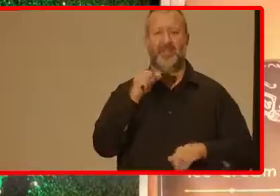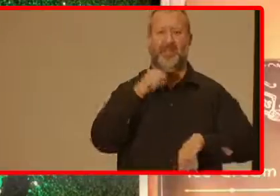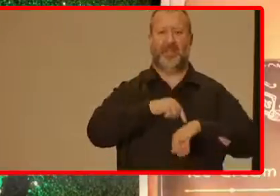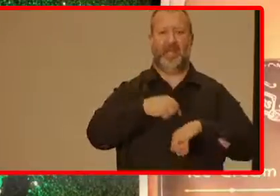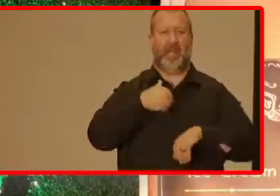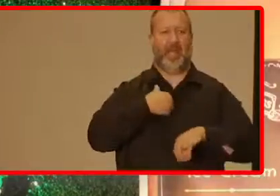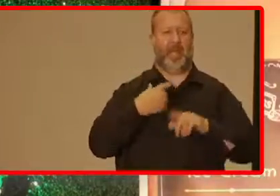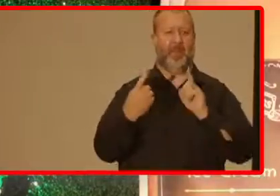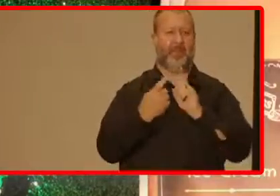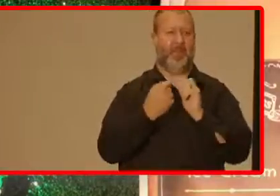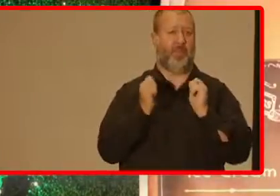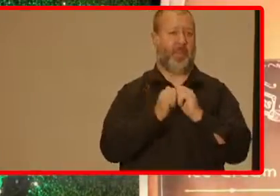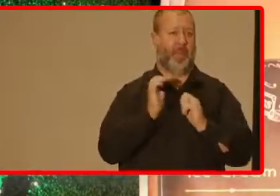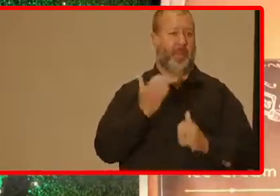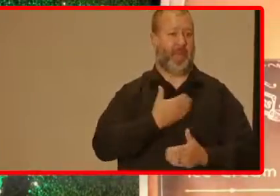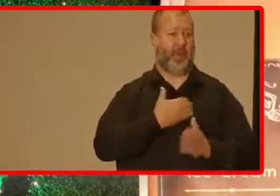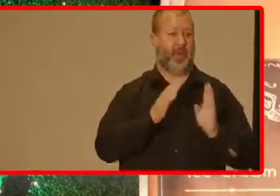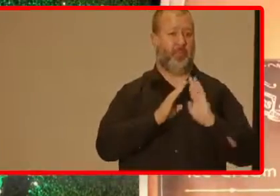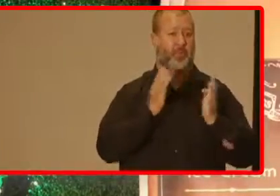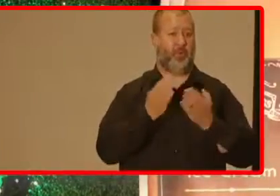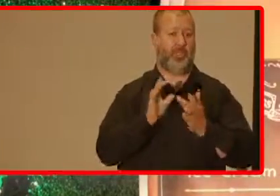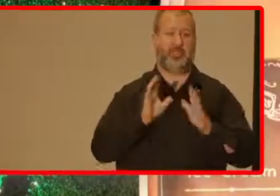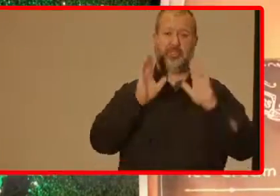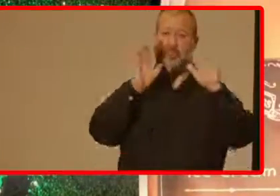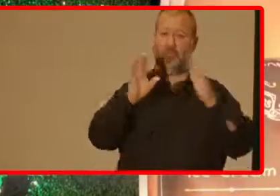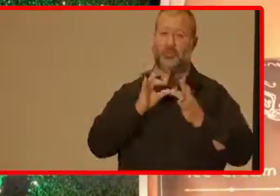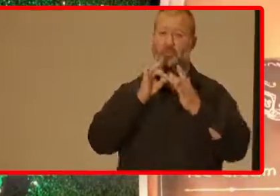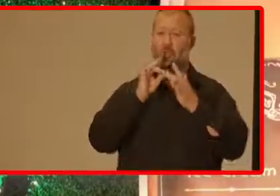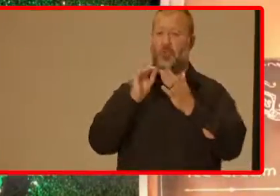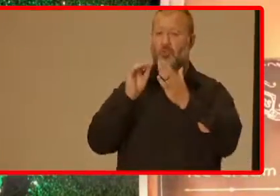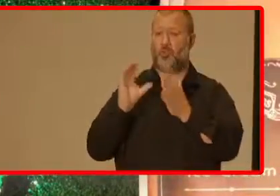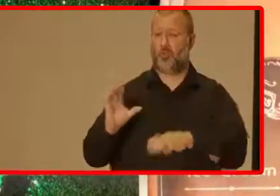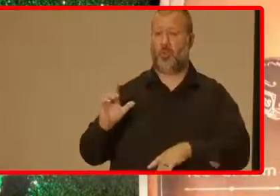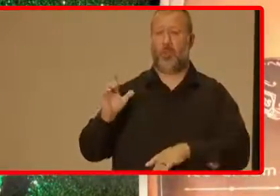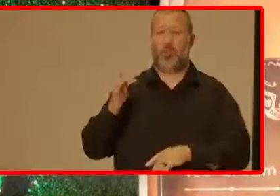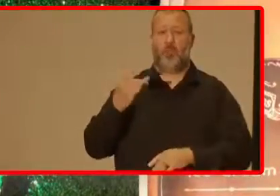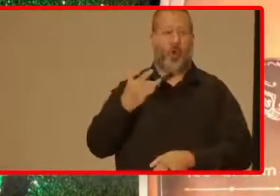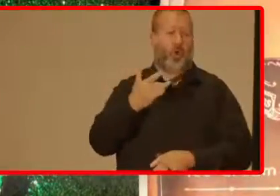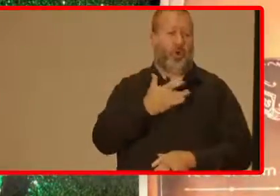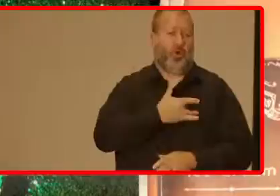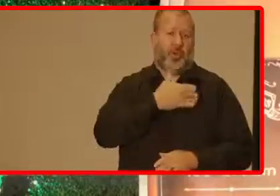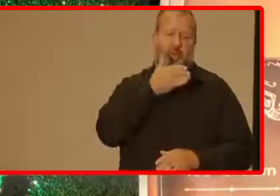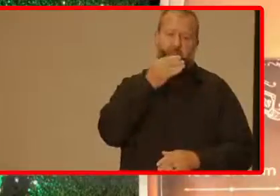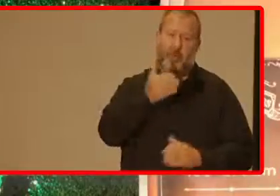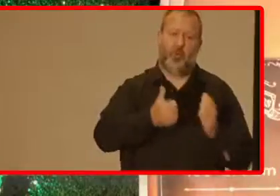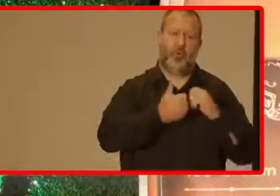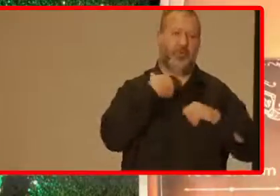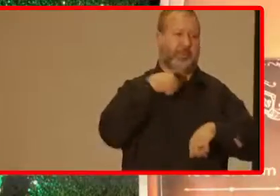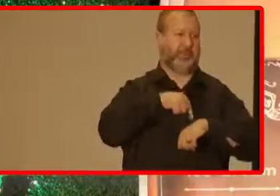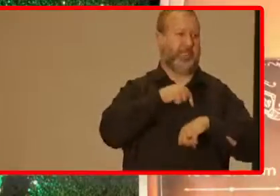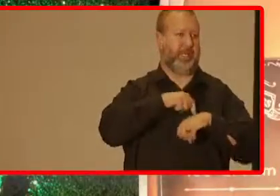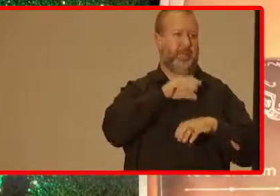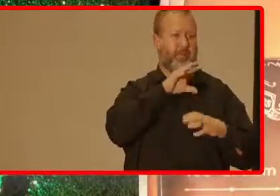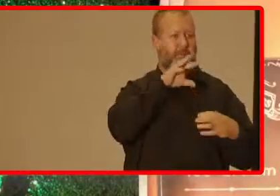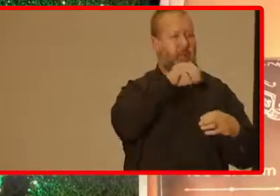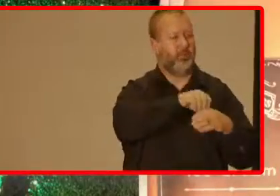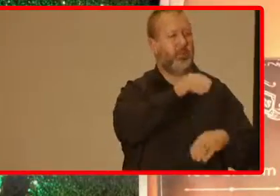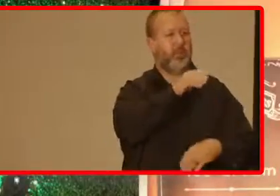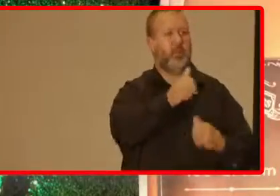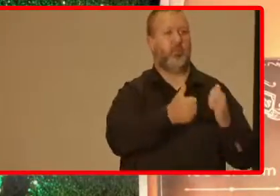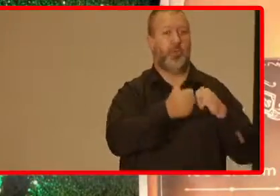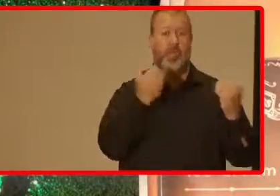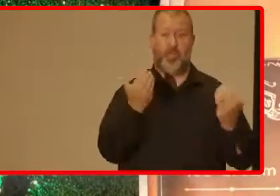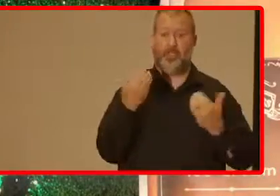I get to meet with our Bureau of Exceptional Student Education, that is where I put my heart and soul and spend the most of my time, and many of them are here